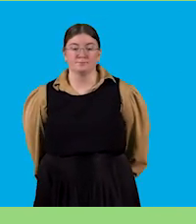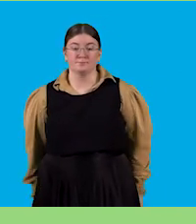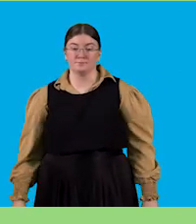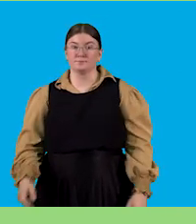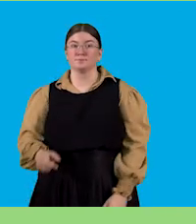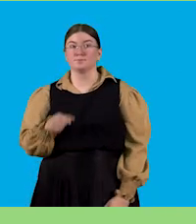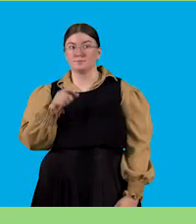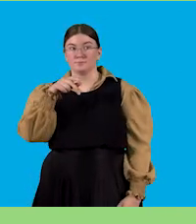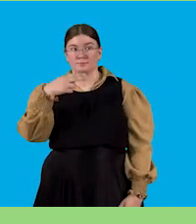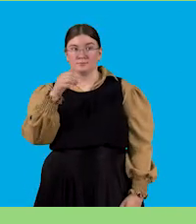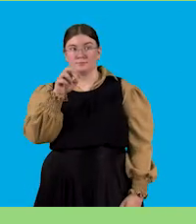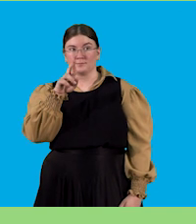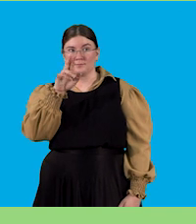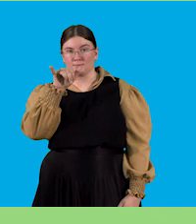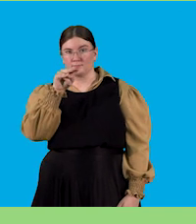It is an open tract.